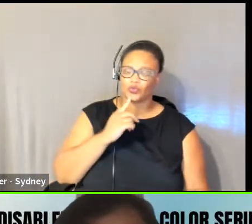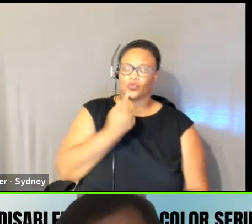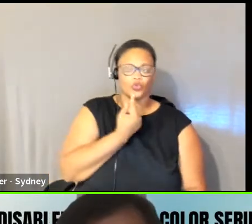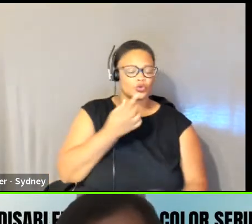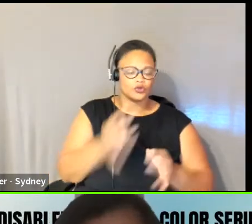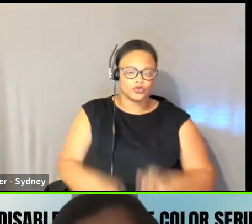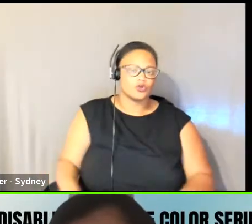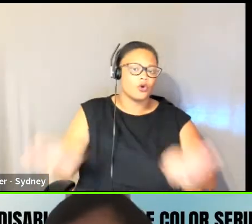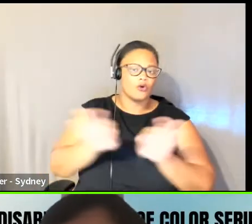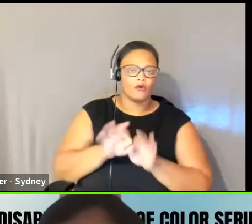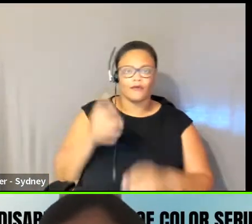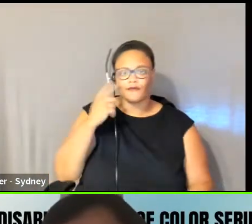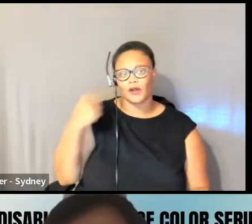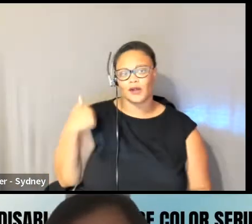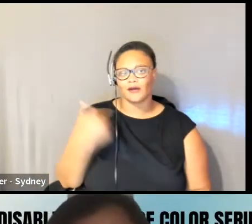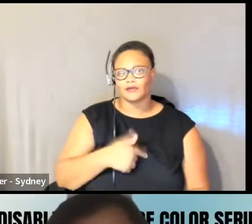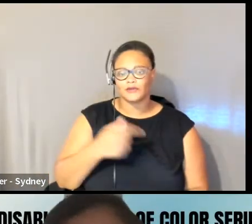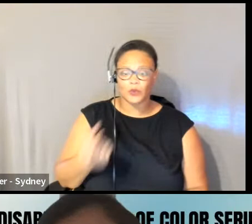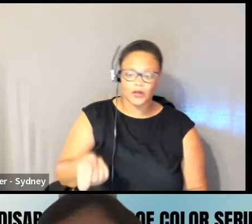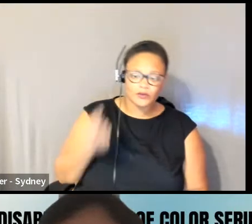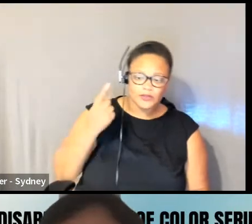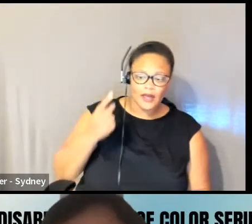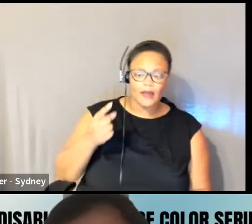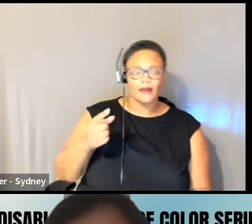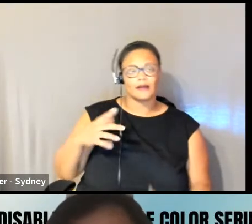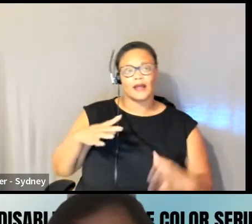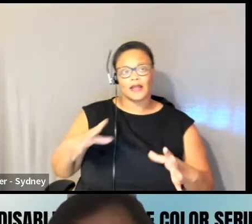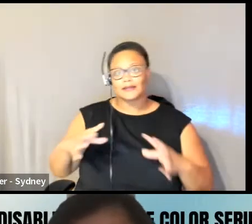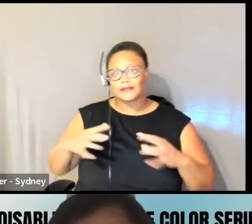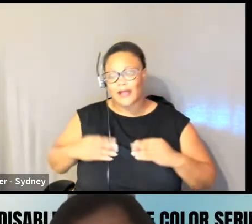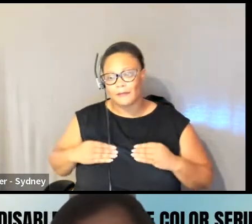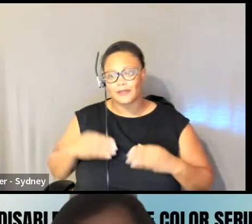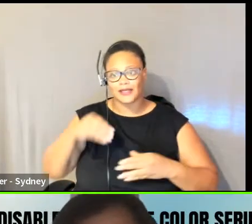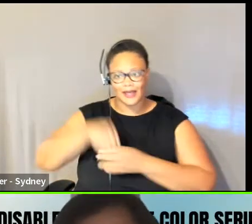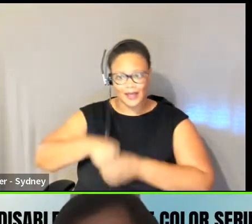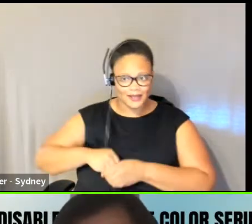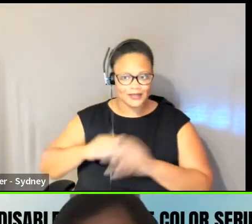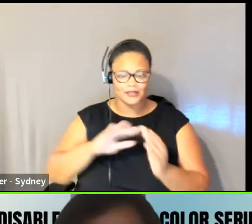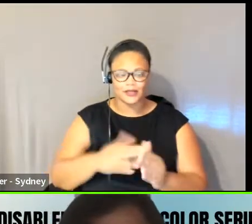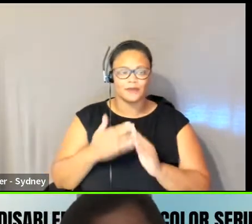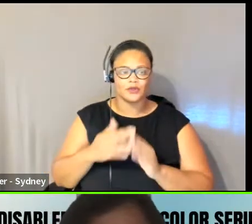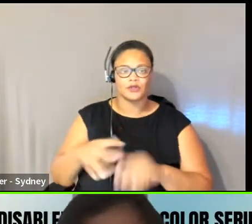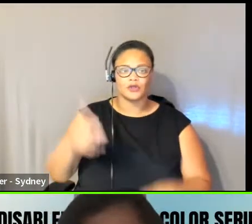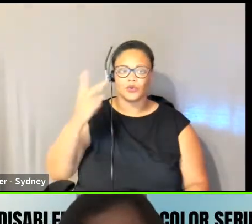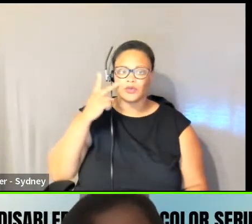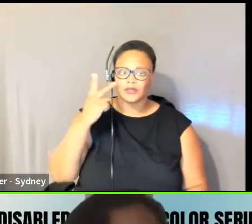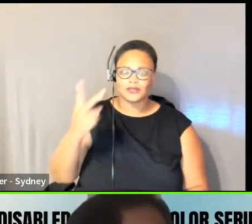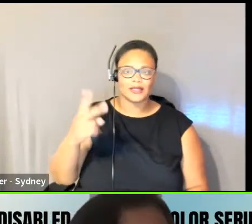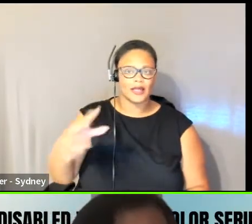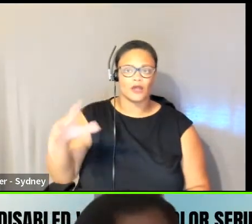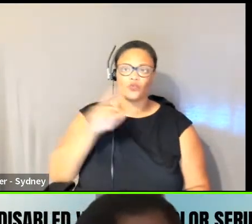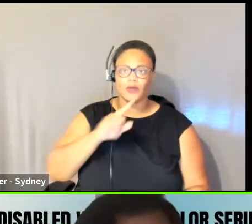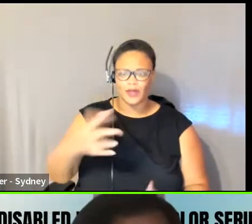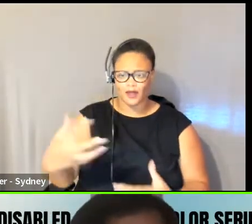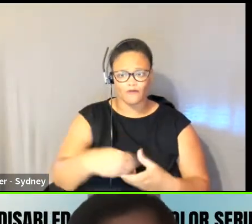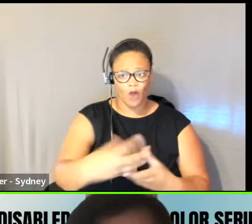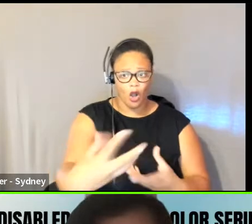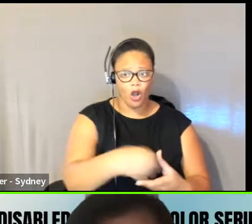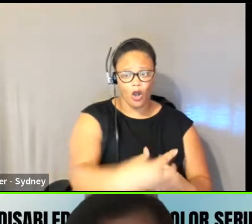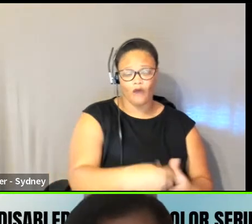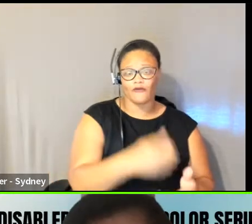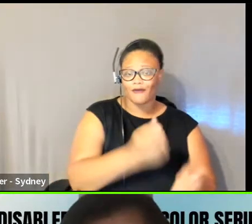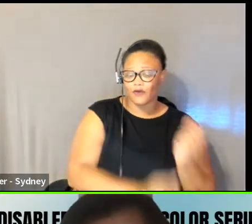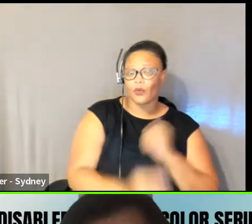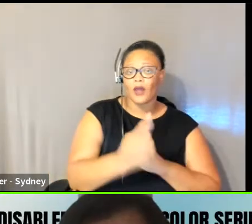be understanding and accepting of within this community, seeing that it involves everyone. When it comes to